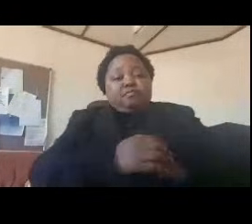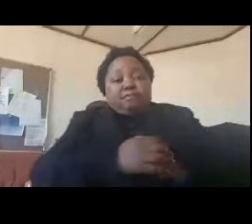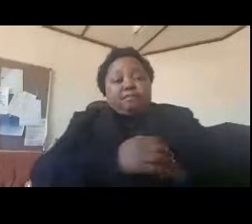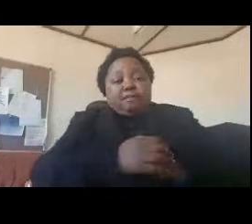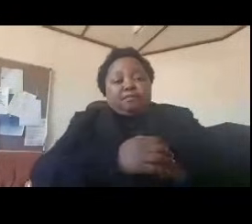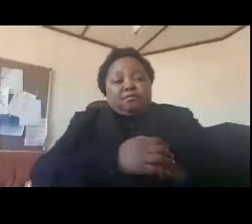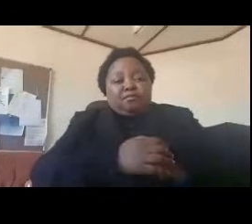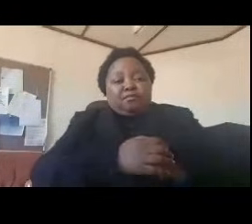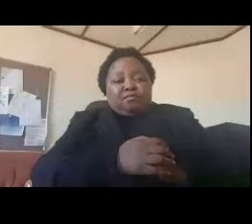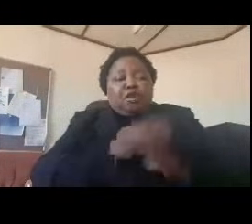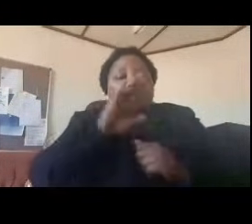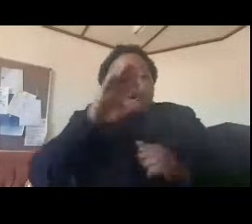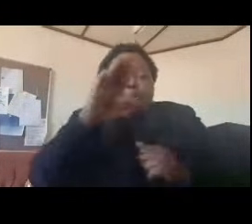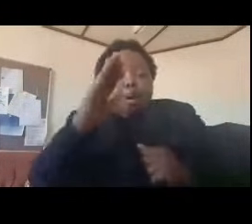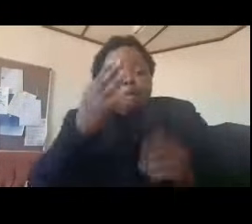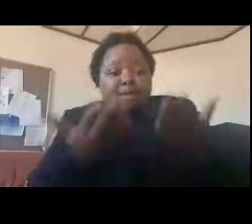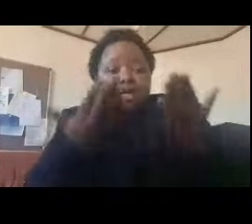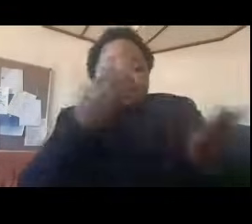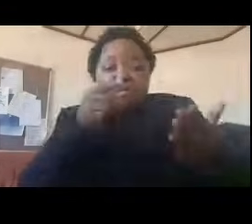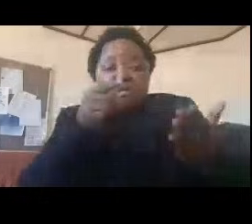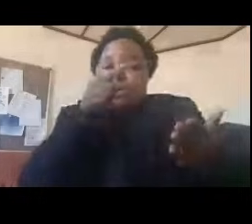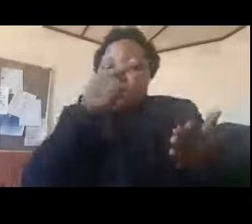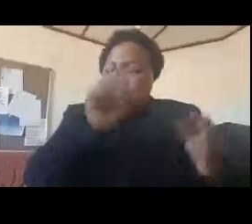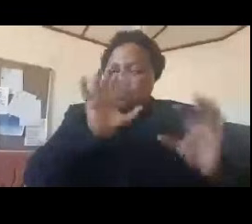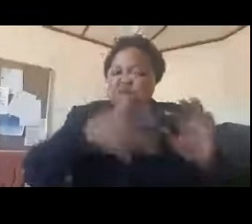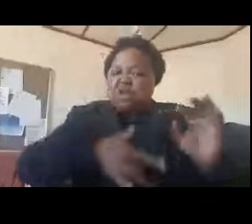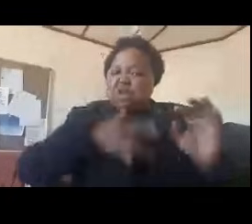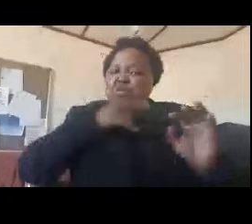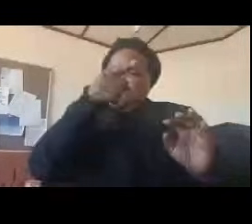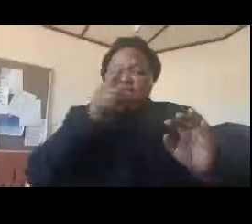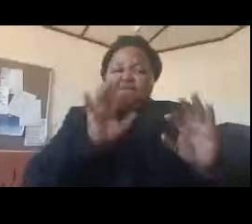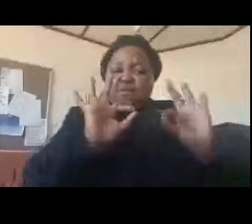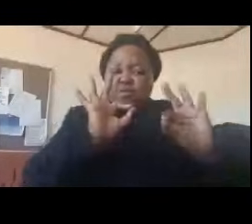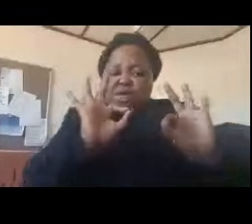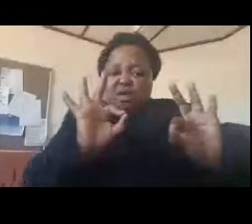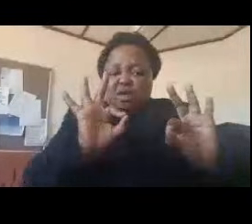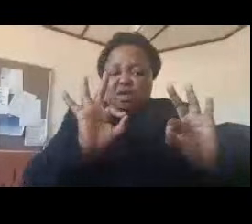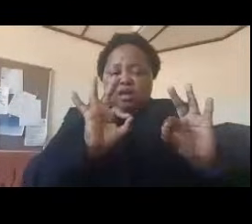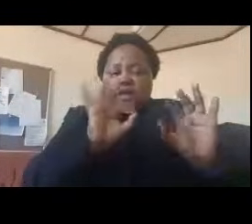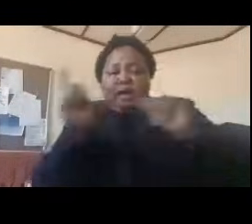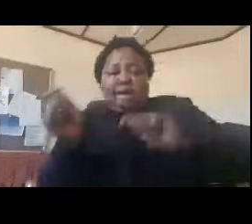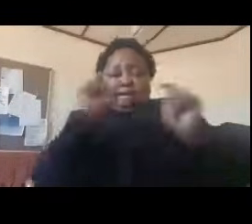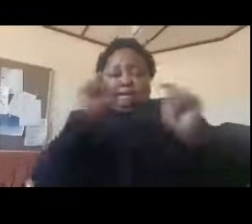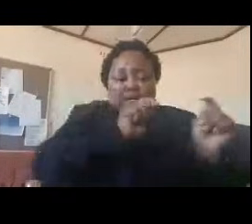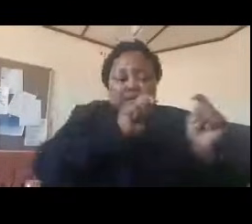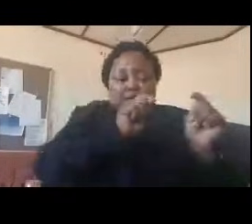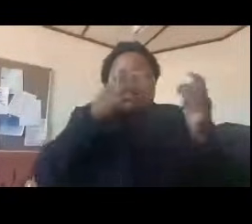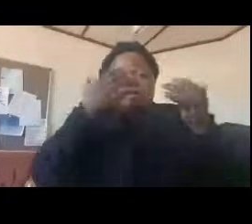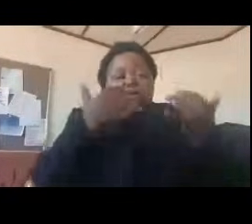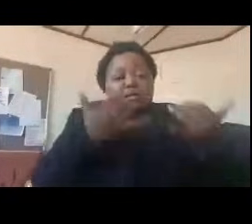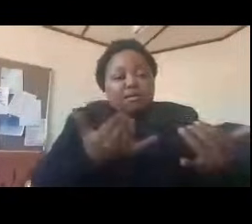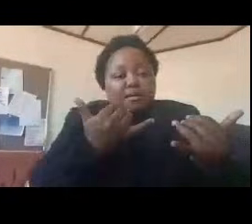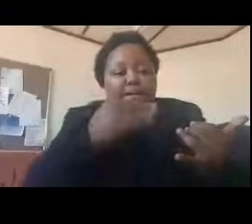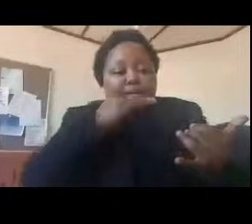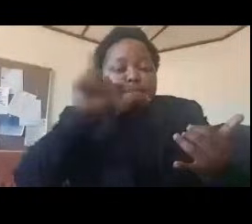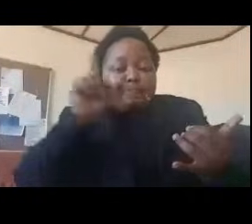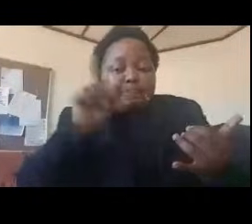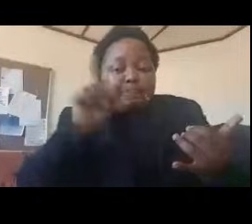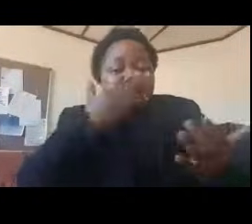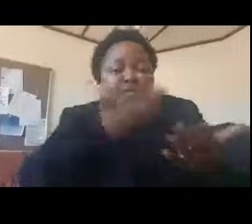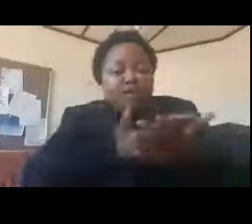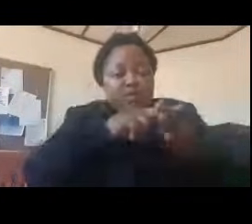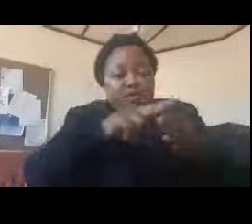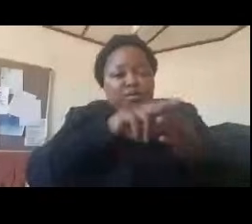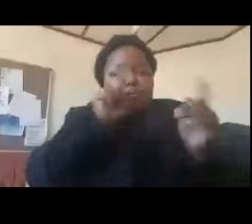campaign. Use influencers, local musicians, footballers, players to record a simple